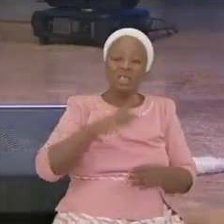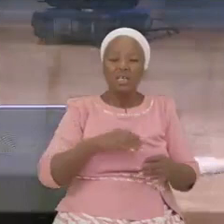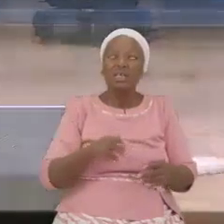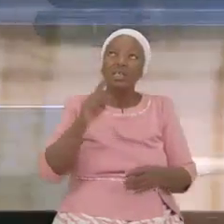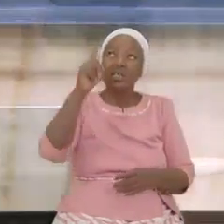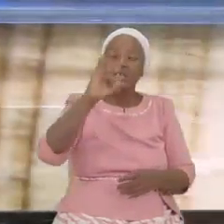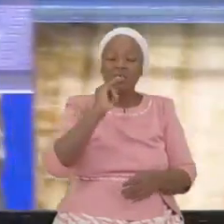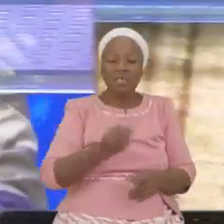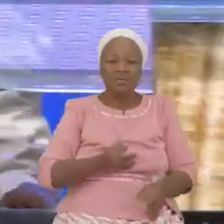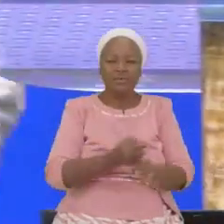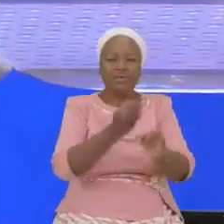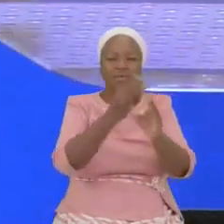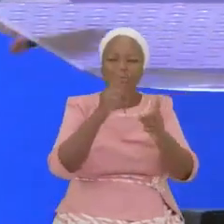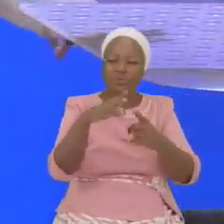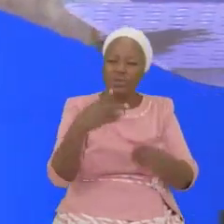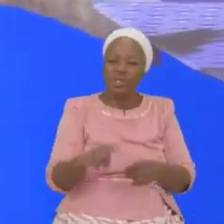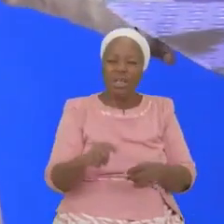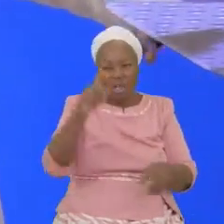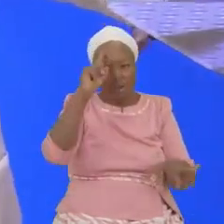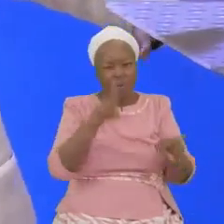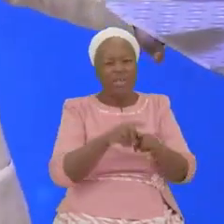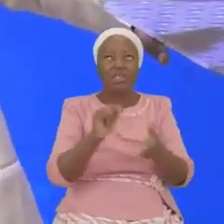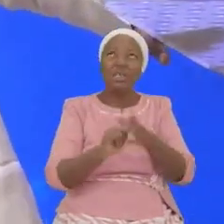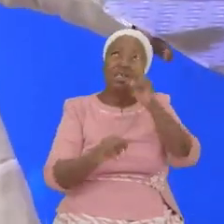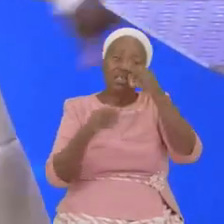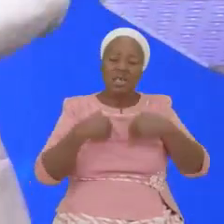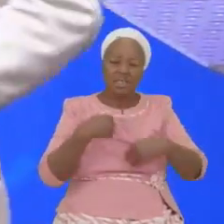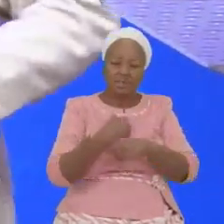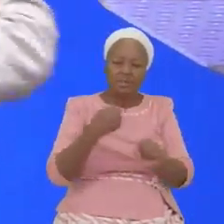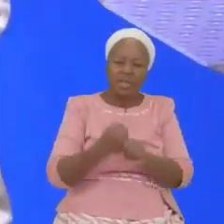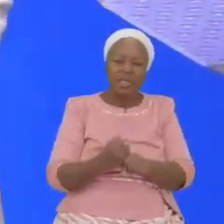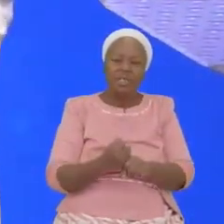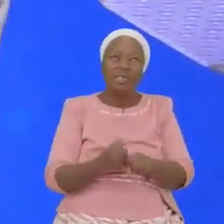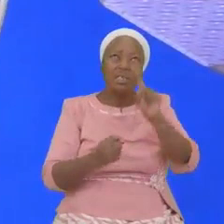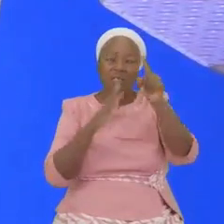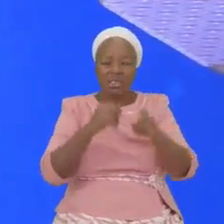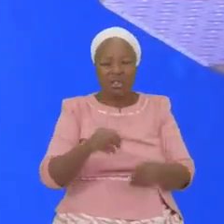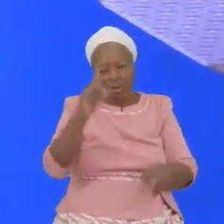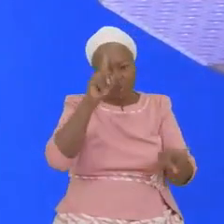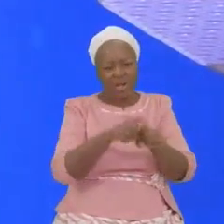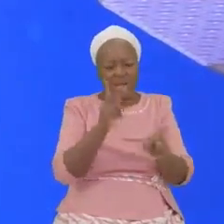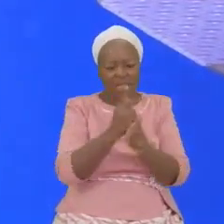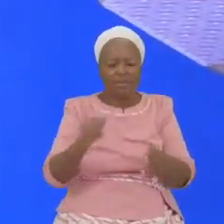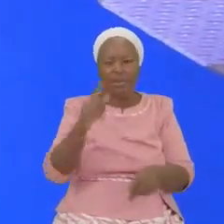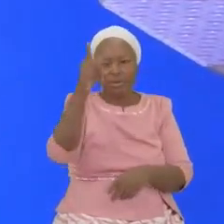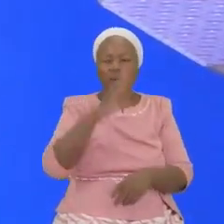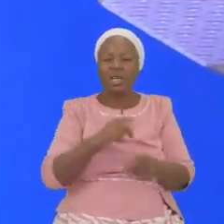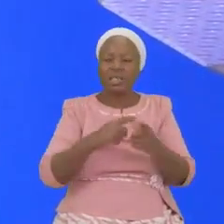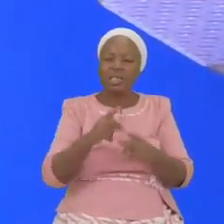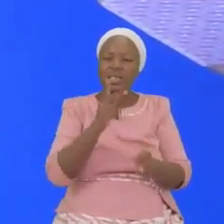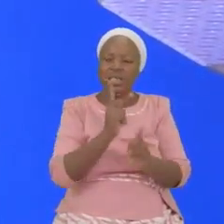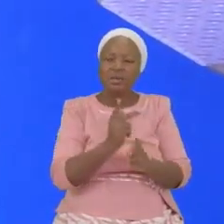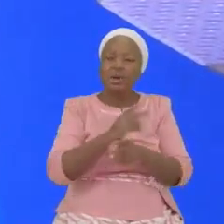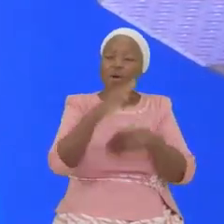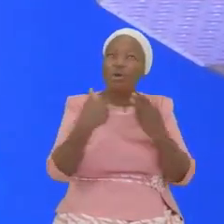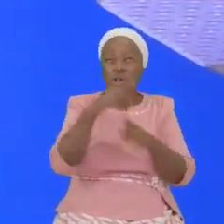the covenant he has made. It's a covenant keeping God. He gives us the promises. He gives us what